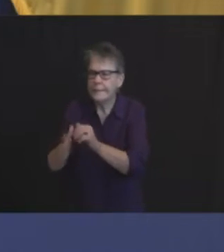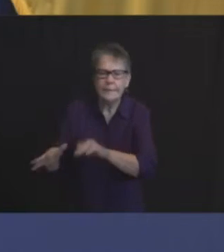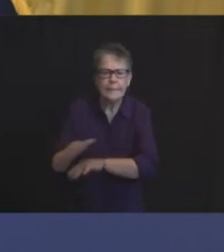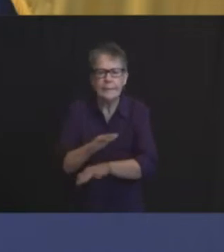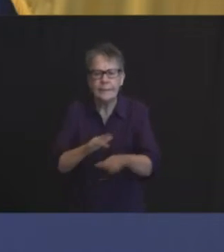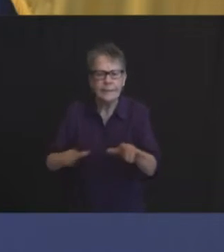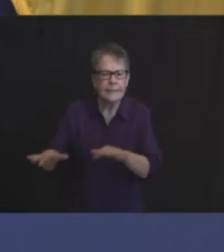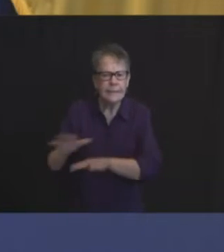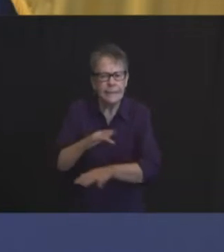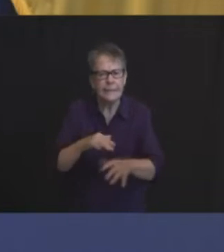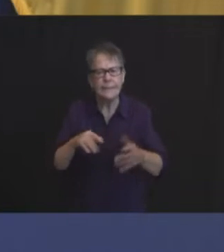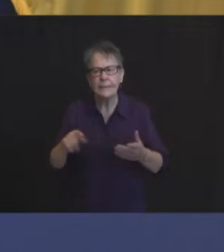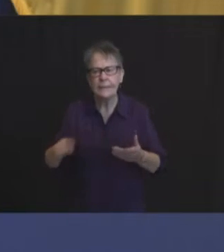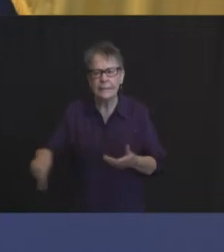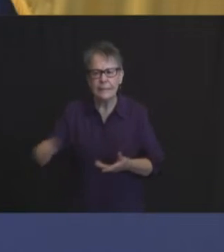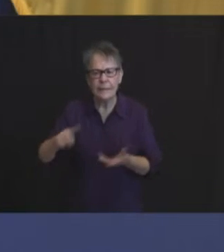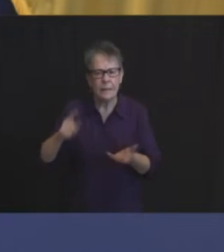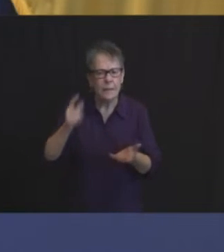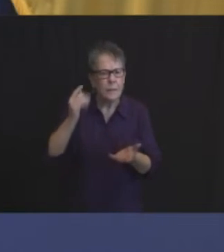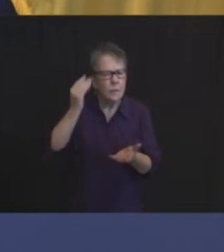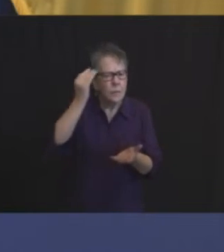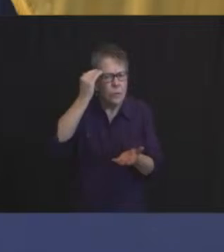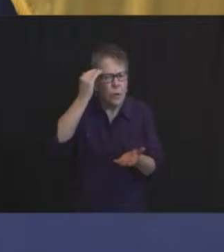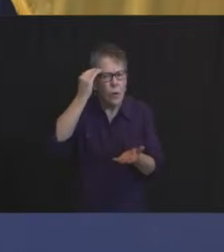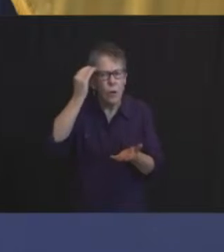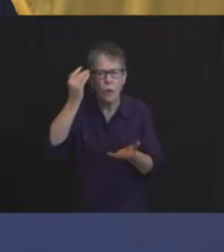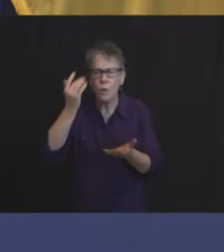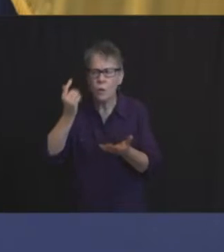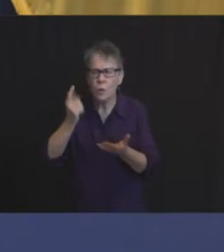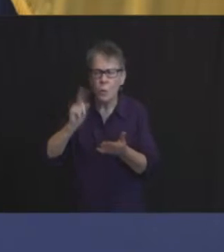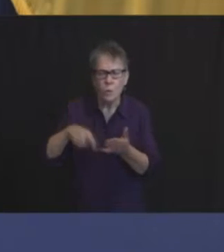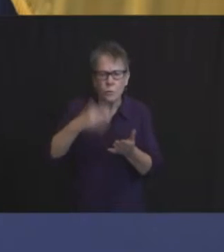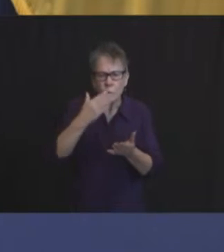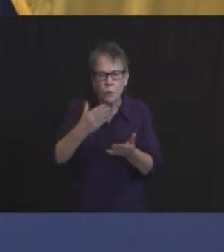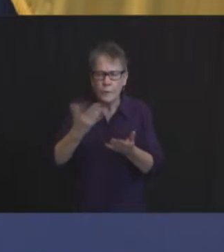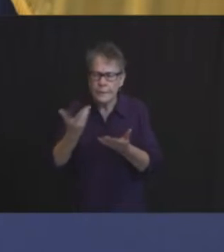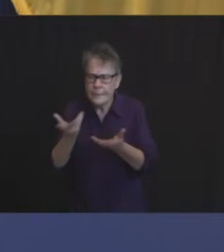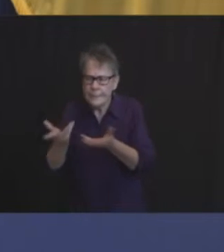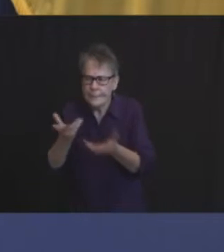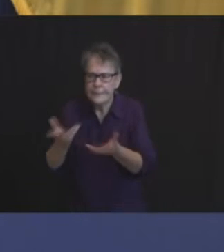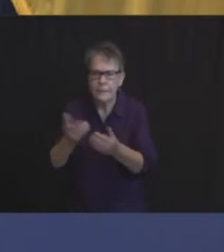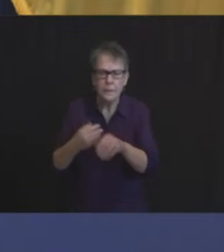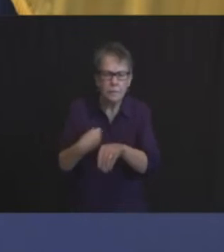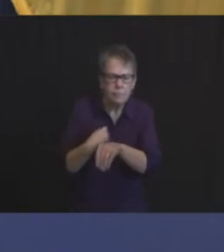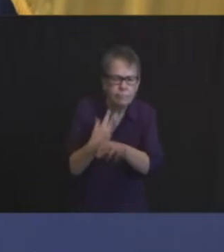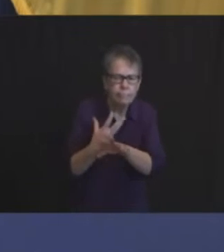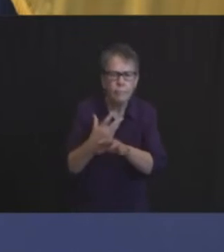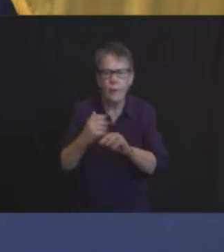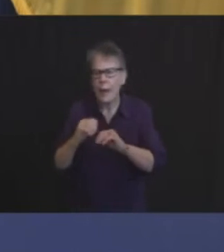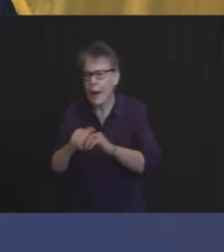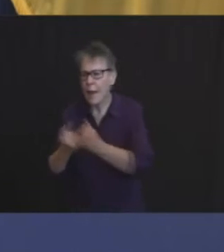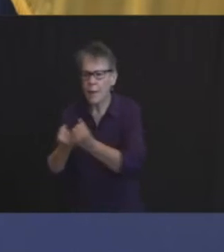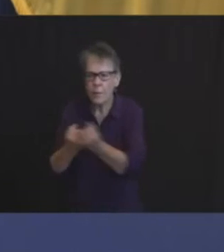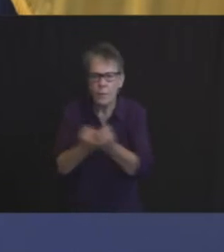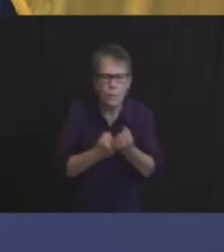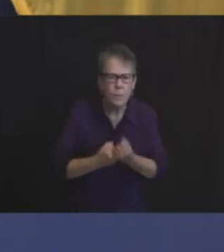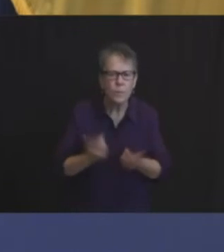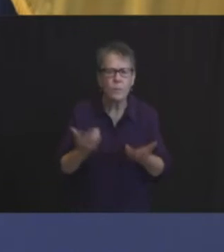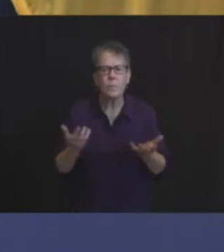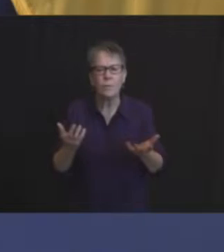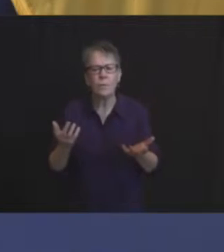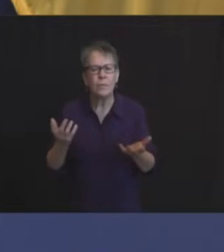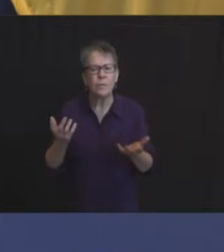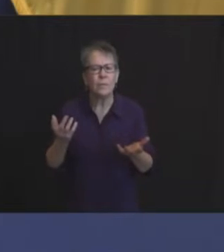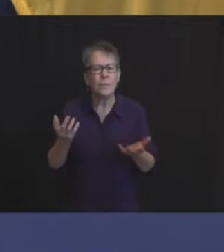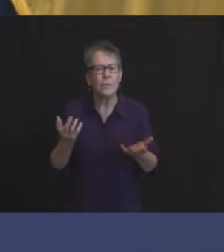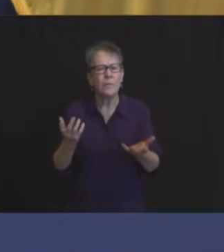of a professional, that the far richer educational experience is the in-person experience. But this isn't a normal school year. We have to do